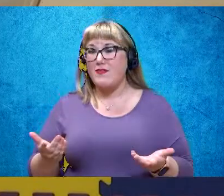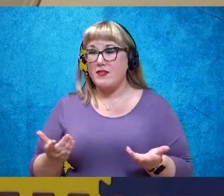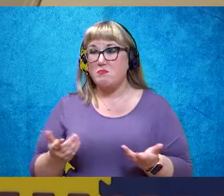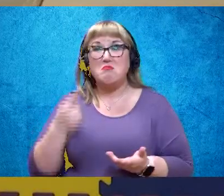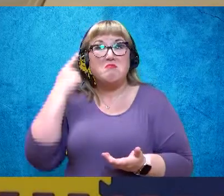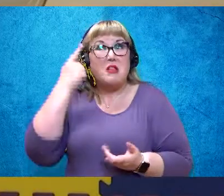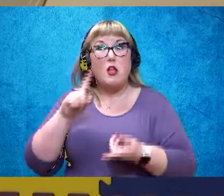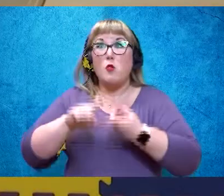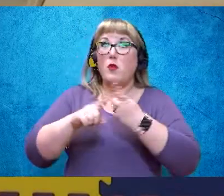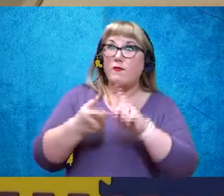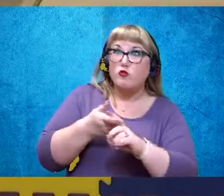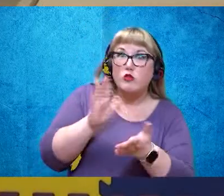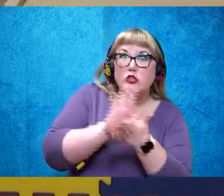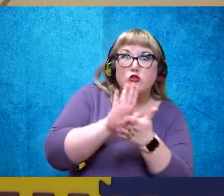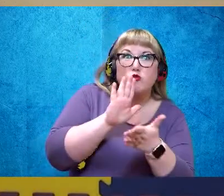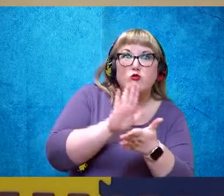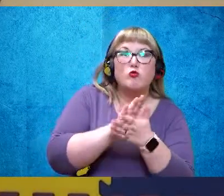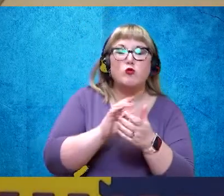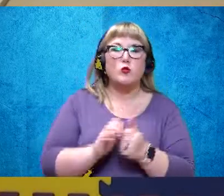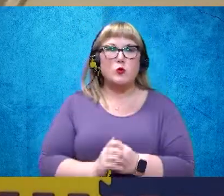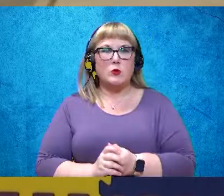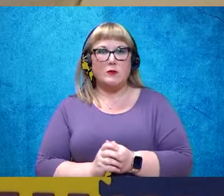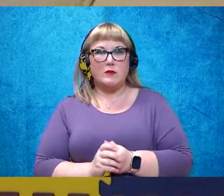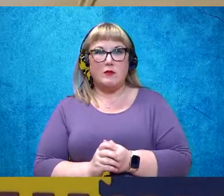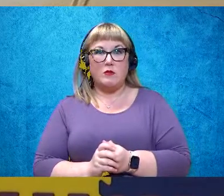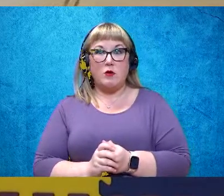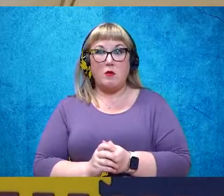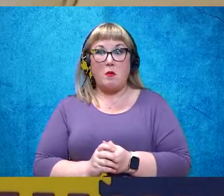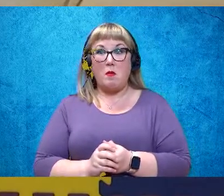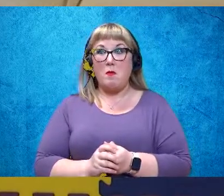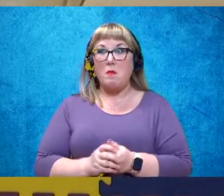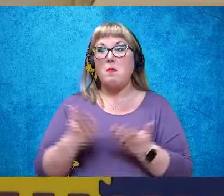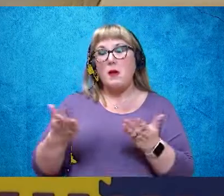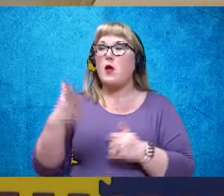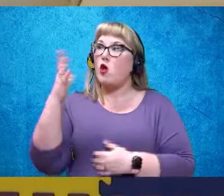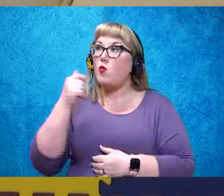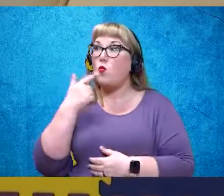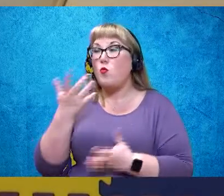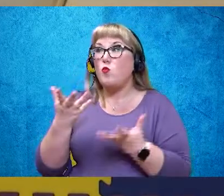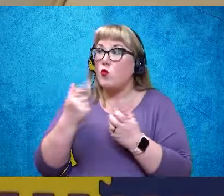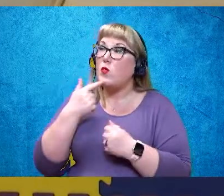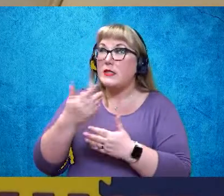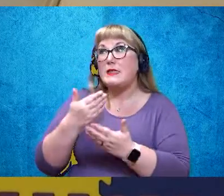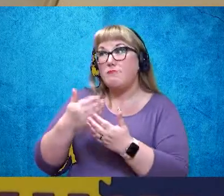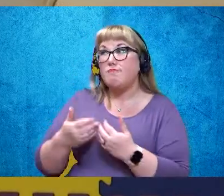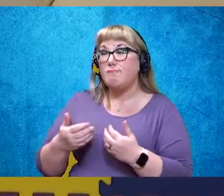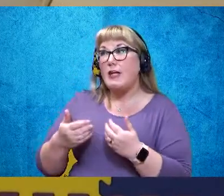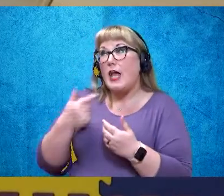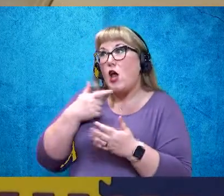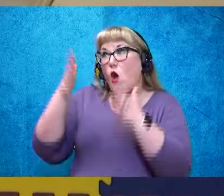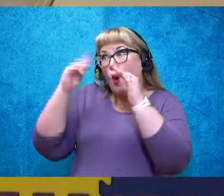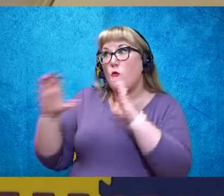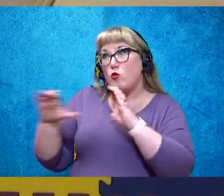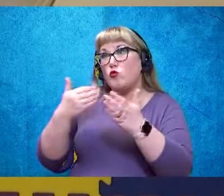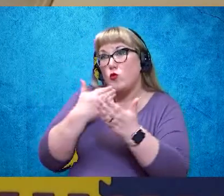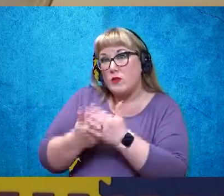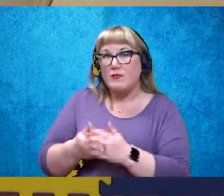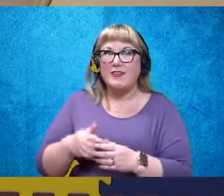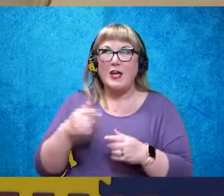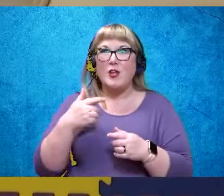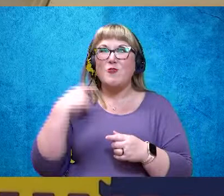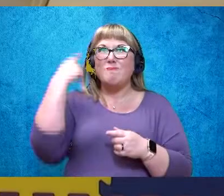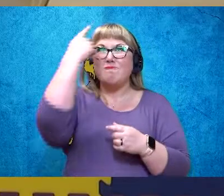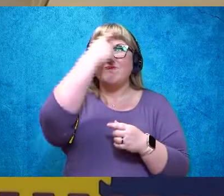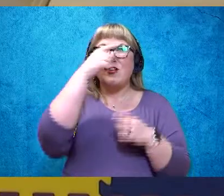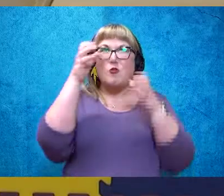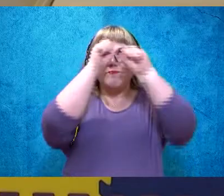some friends at school, perhaps, that you could wish well. Can you picture their faces smiling and laughing in your